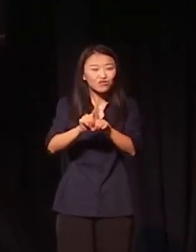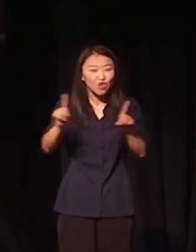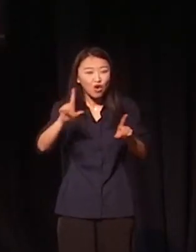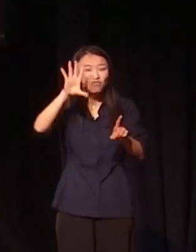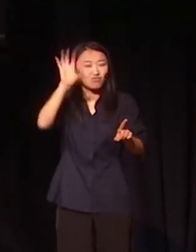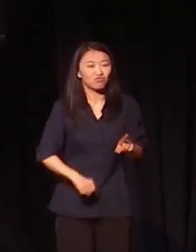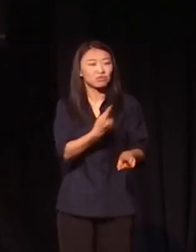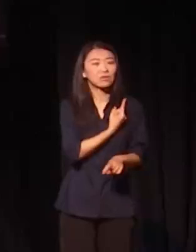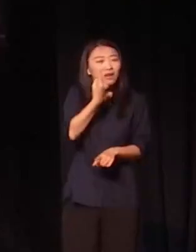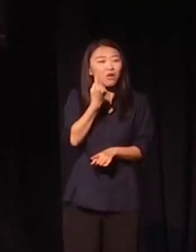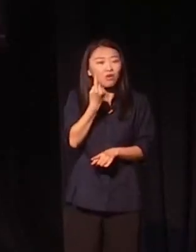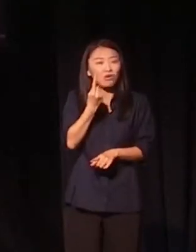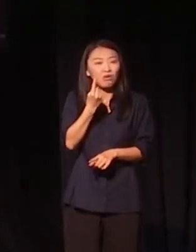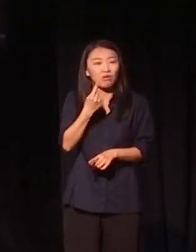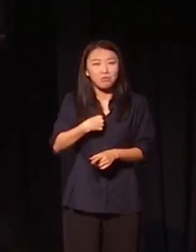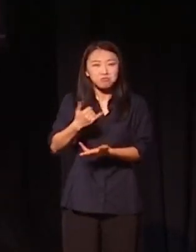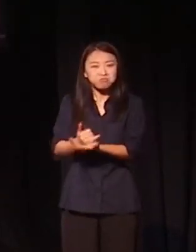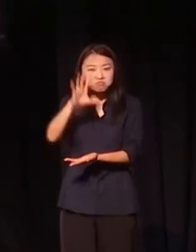feel that their role